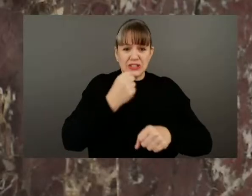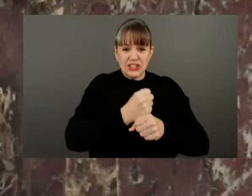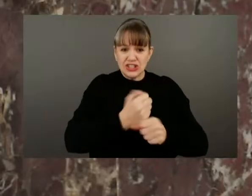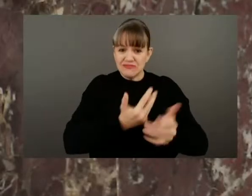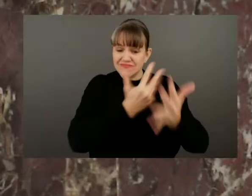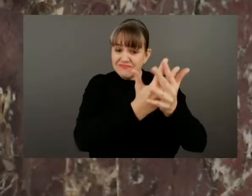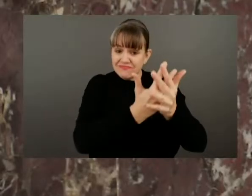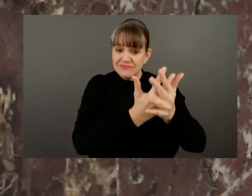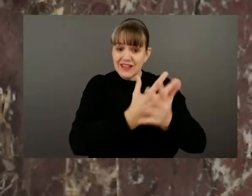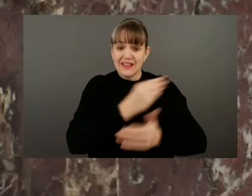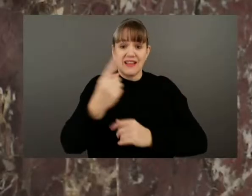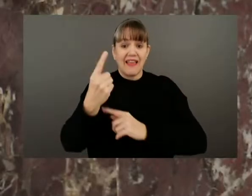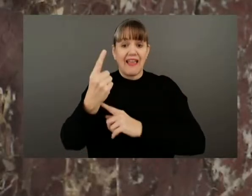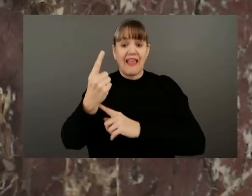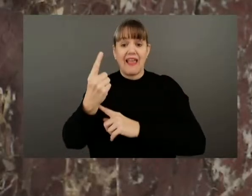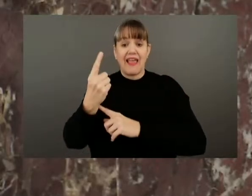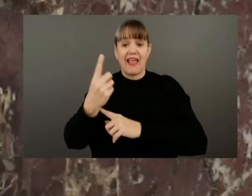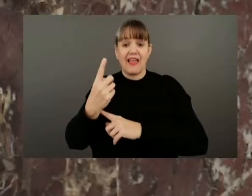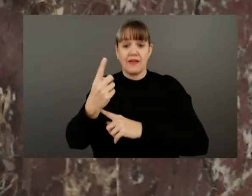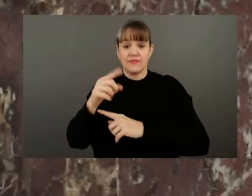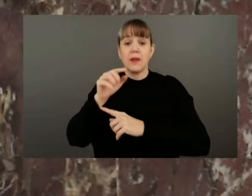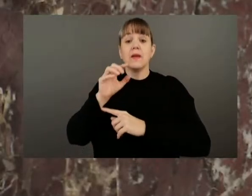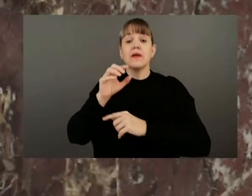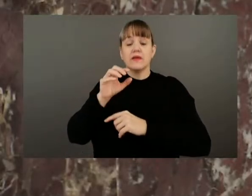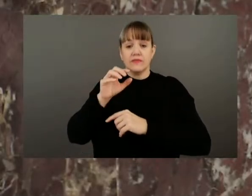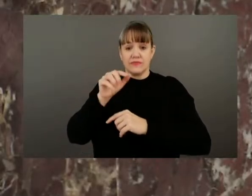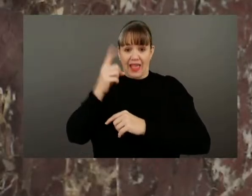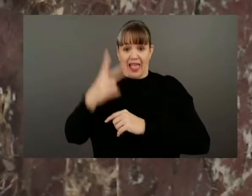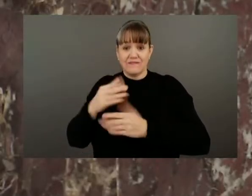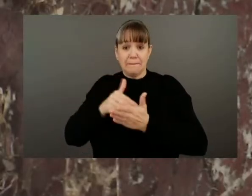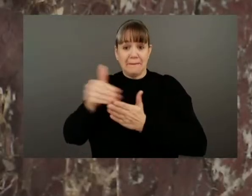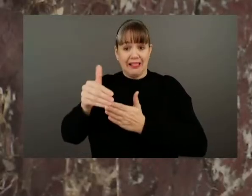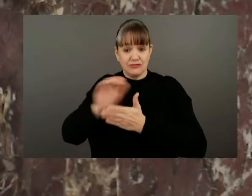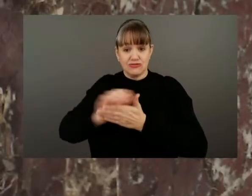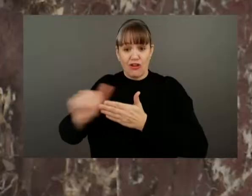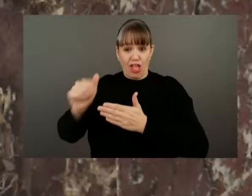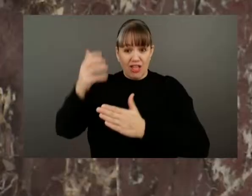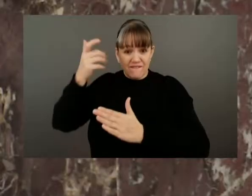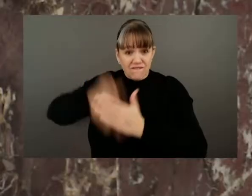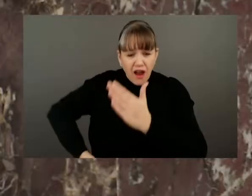fines. So the result? Psychologists